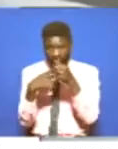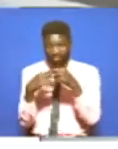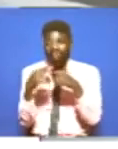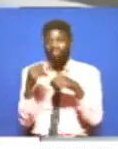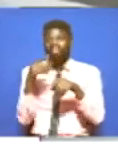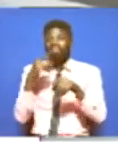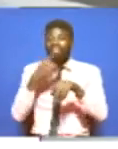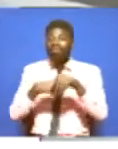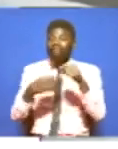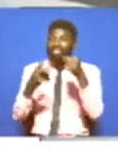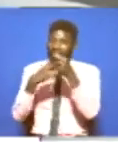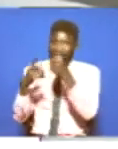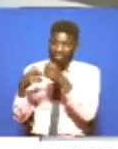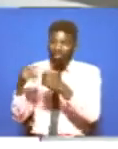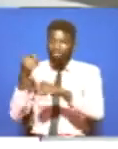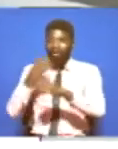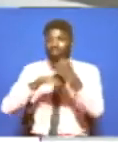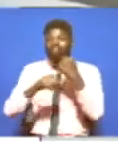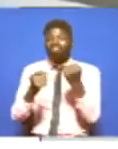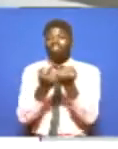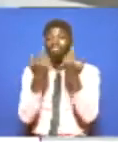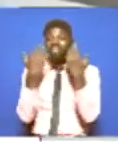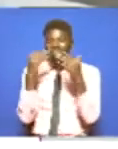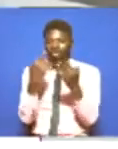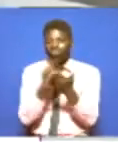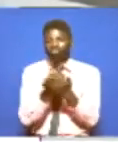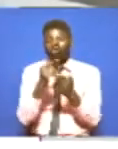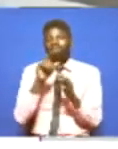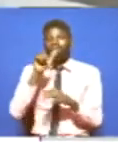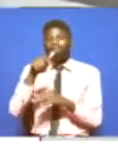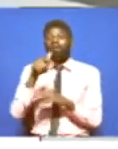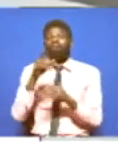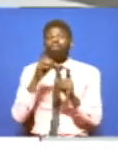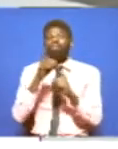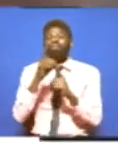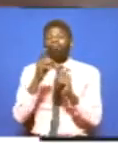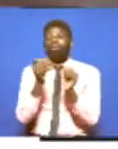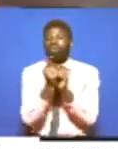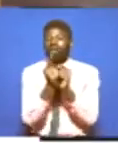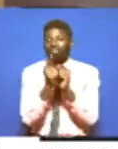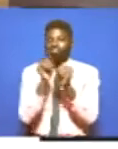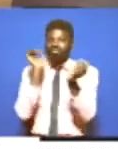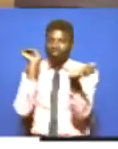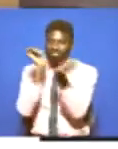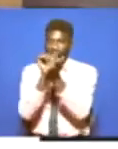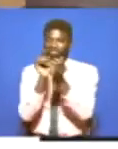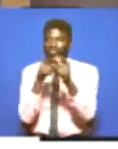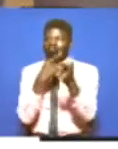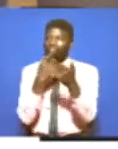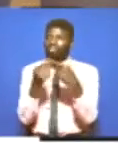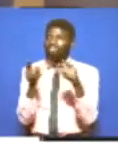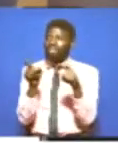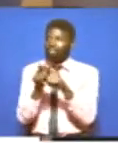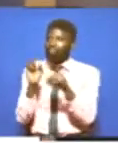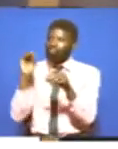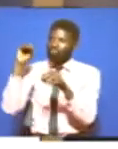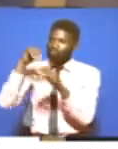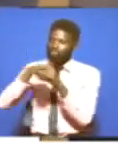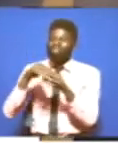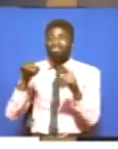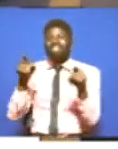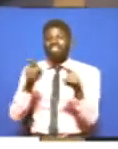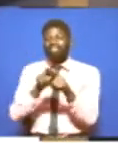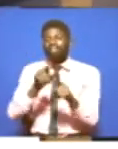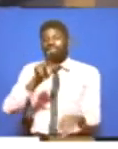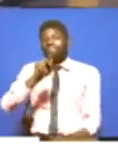we were arrested on the 11th. And we joined them in committee and